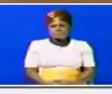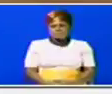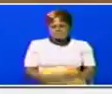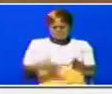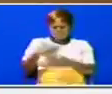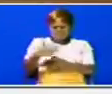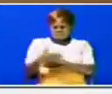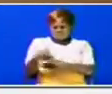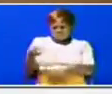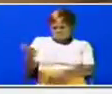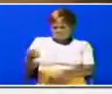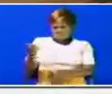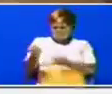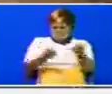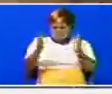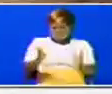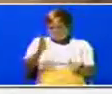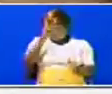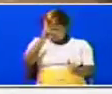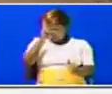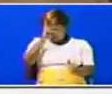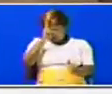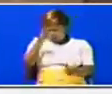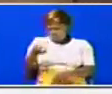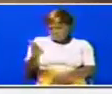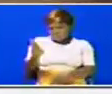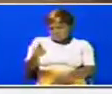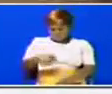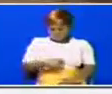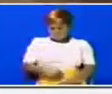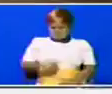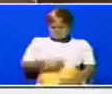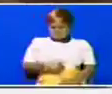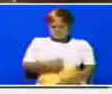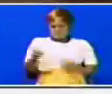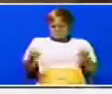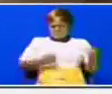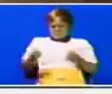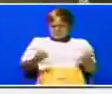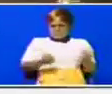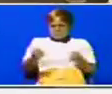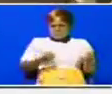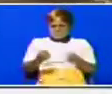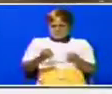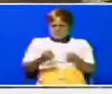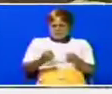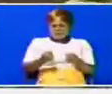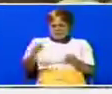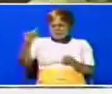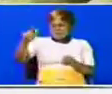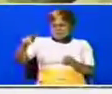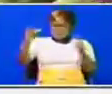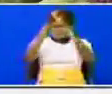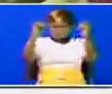After the ambush, the driver of the police Land Cruiser, who was shot in the abdomen, managed to drive to Lomelo AP camp for